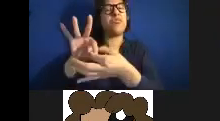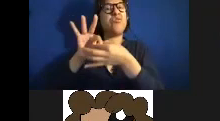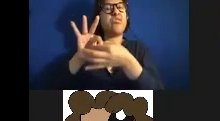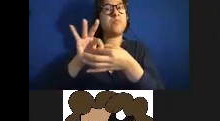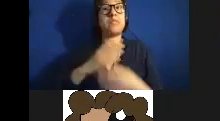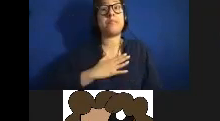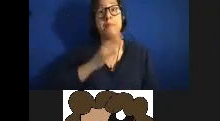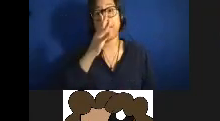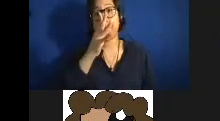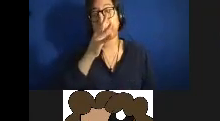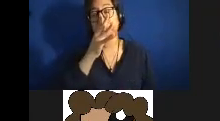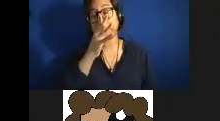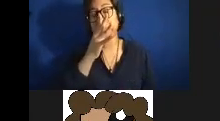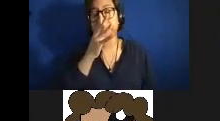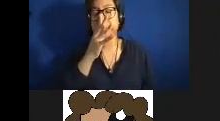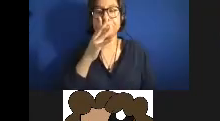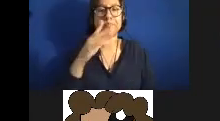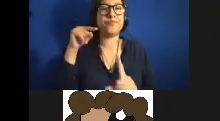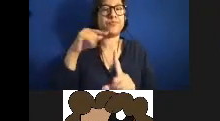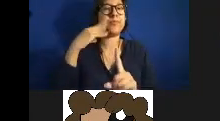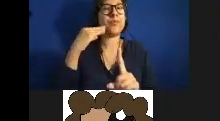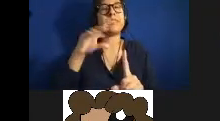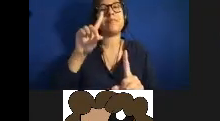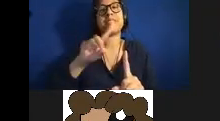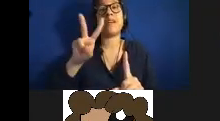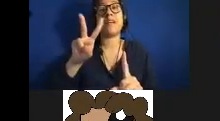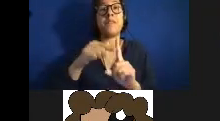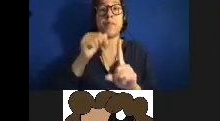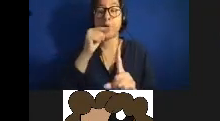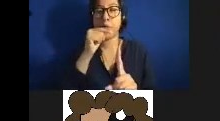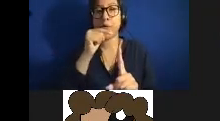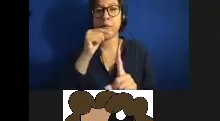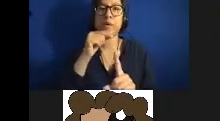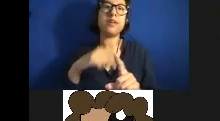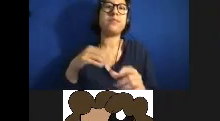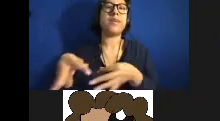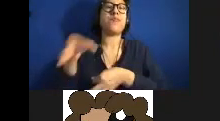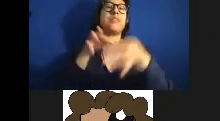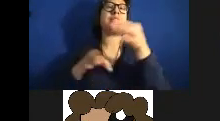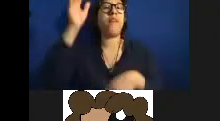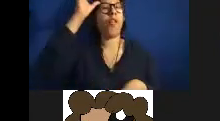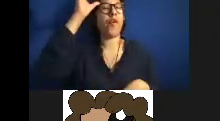my mom was a victim of domestic violence by my stepfather growing up.